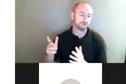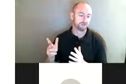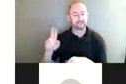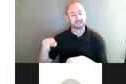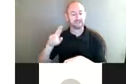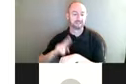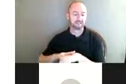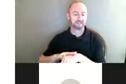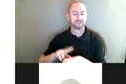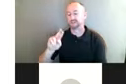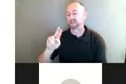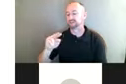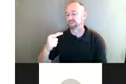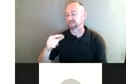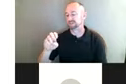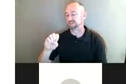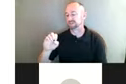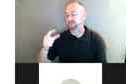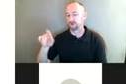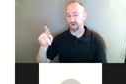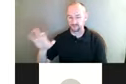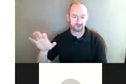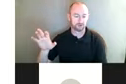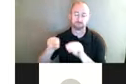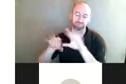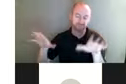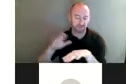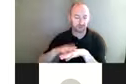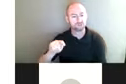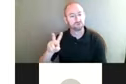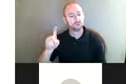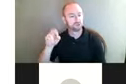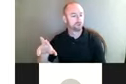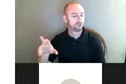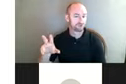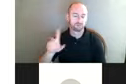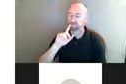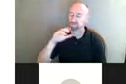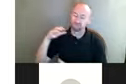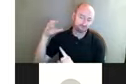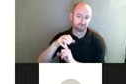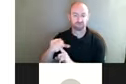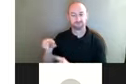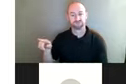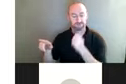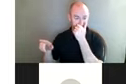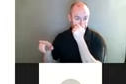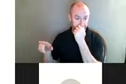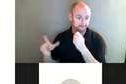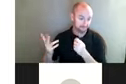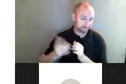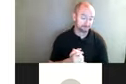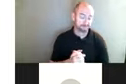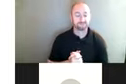National Geographic side or the, you know, this will go viral on Twitter end of design. You know, it really looks awesome. Now, if we